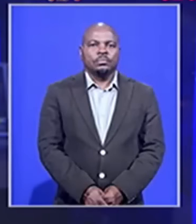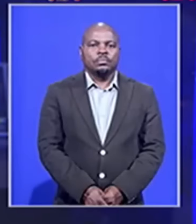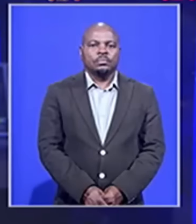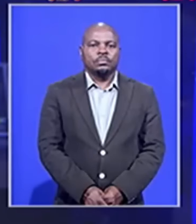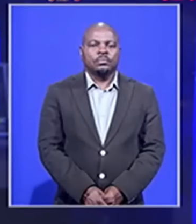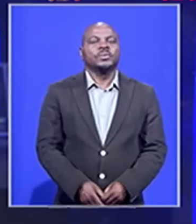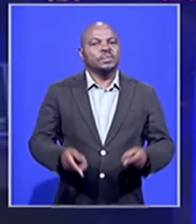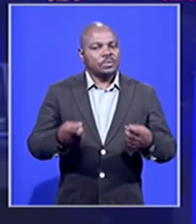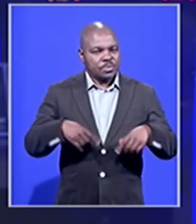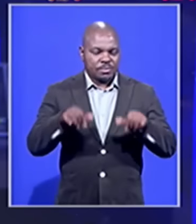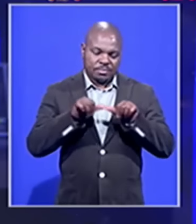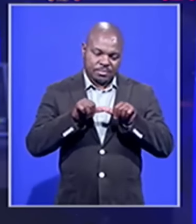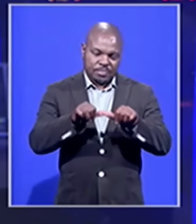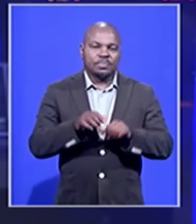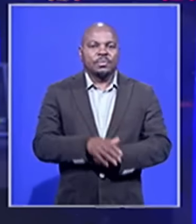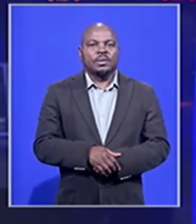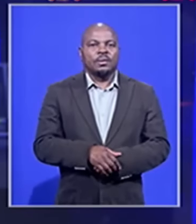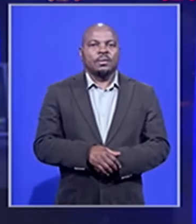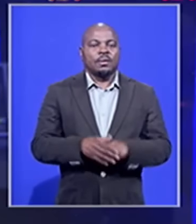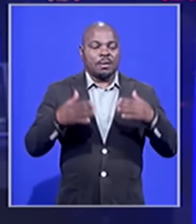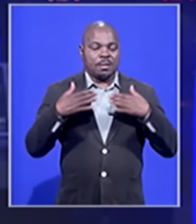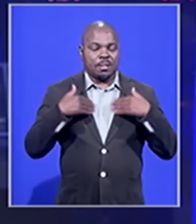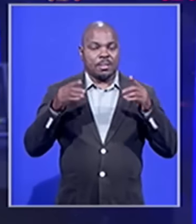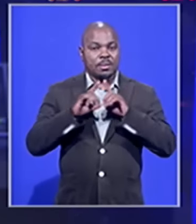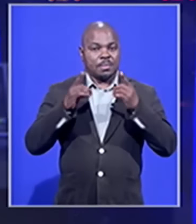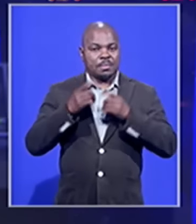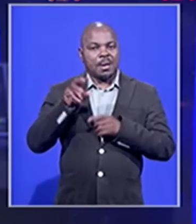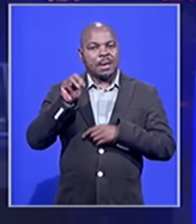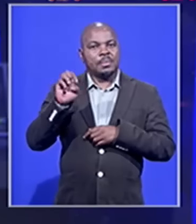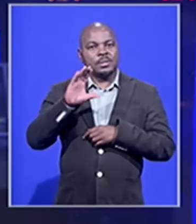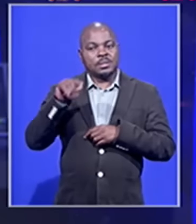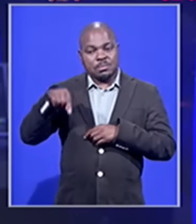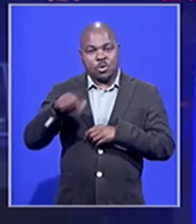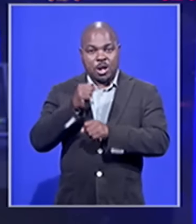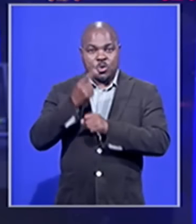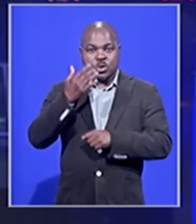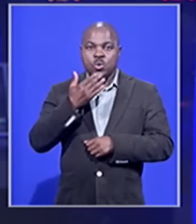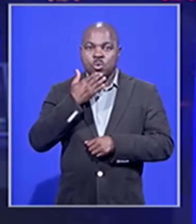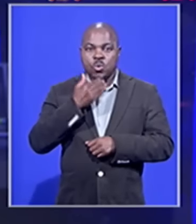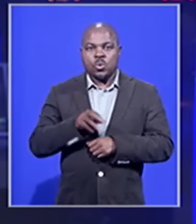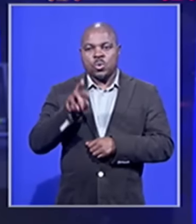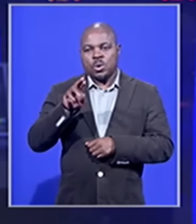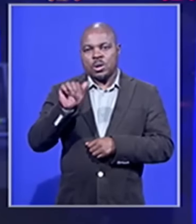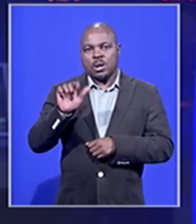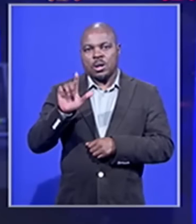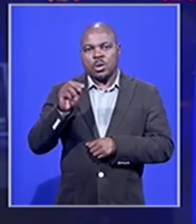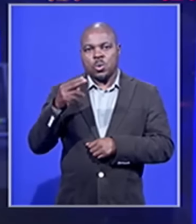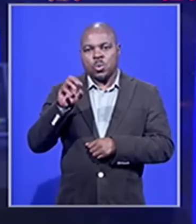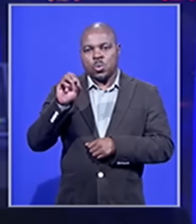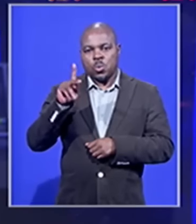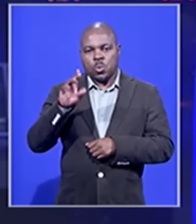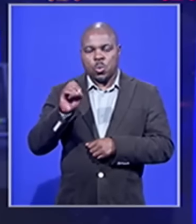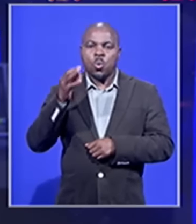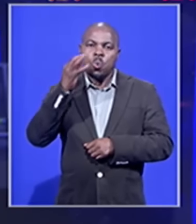Re atela pele letona la bophelo profenseng ya Gauteng Komora Legoko o re tshehetso ya matlole a diranta tse dibilione